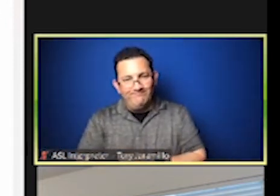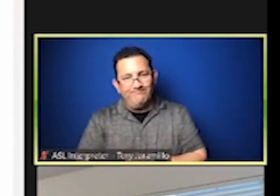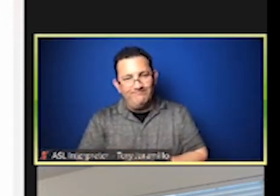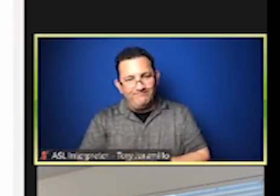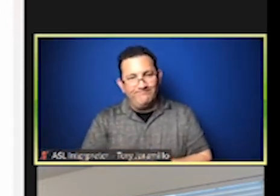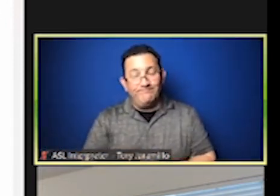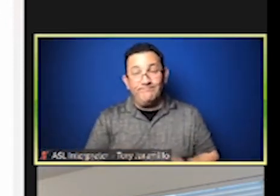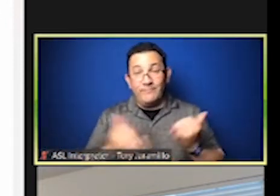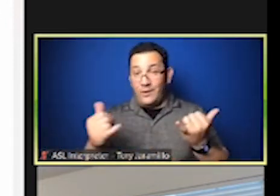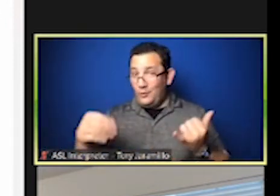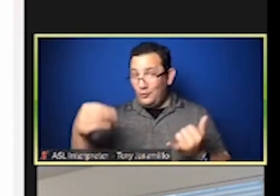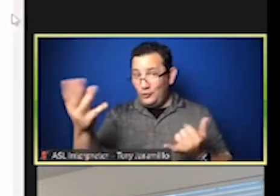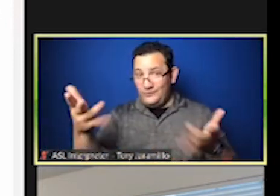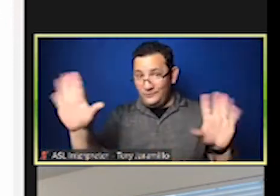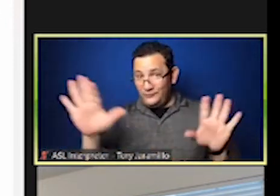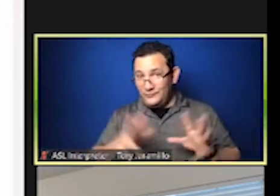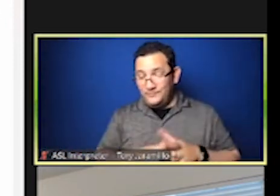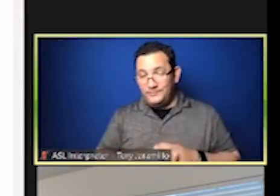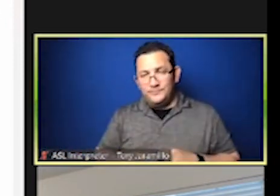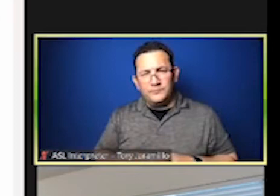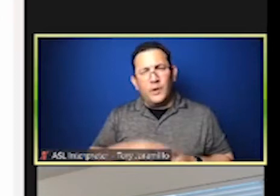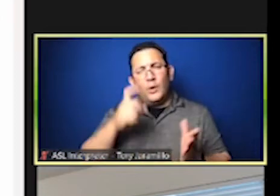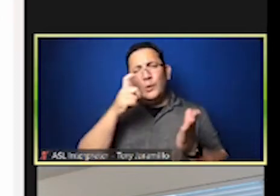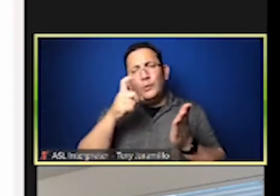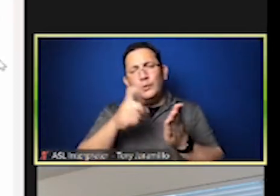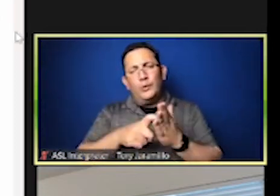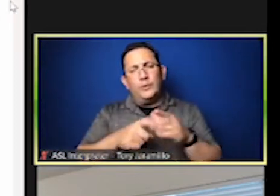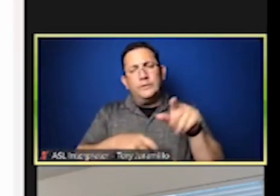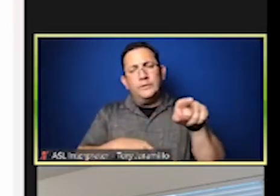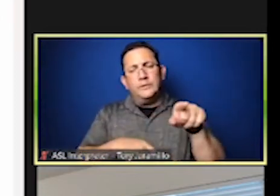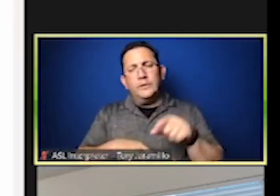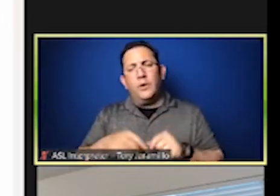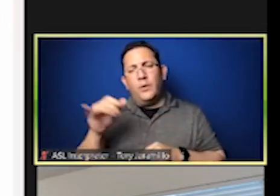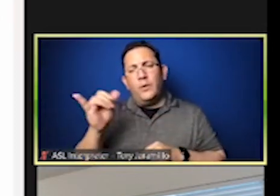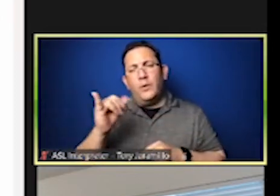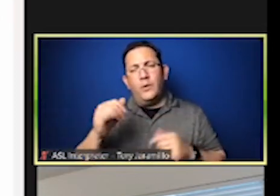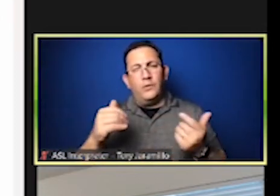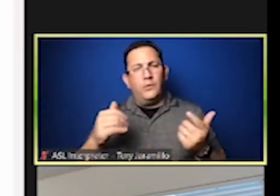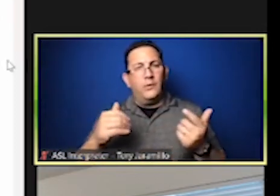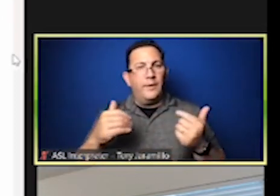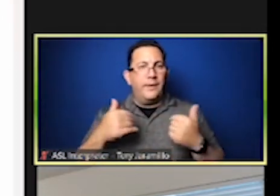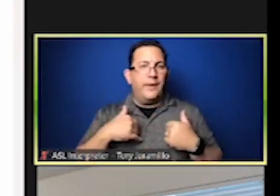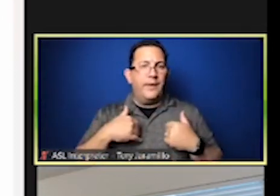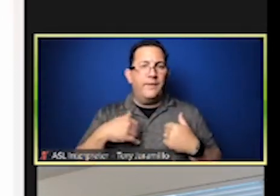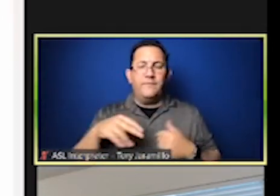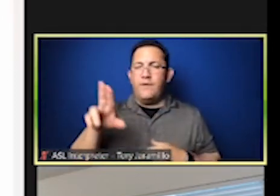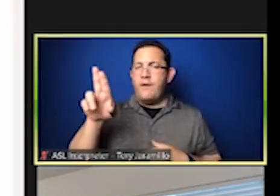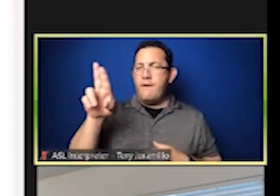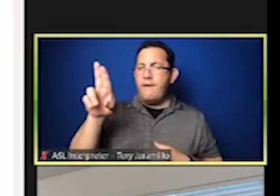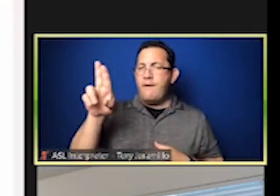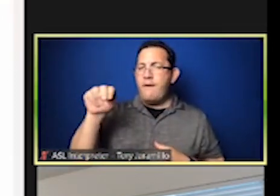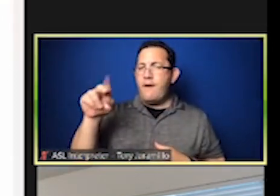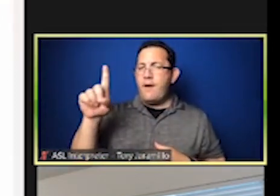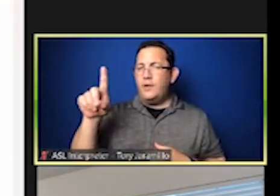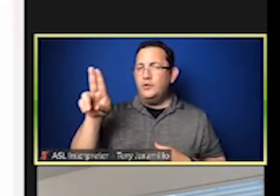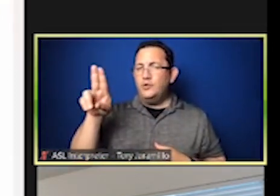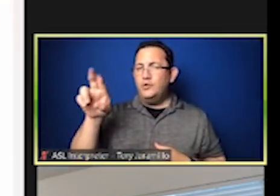And it's turned in. Now notice here that I also now have an undo turn in button.